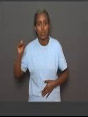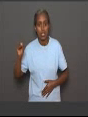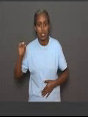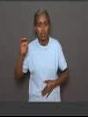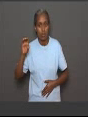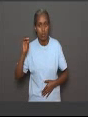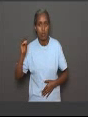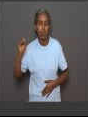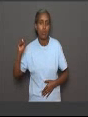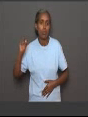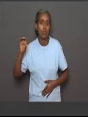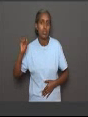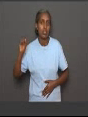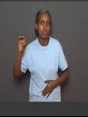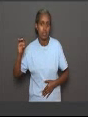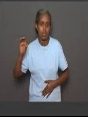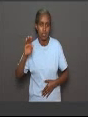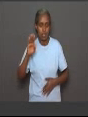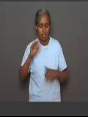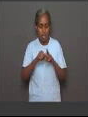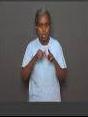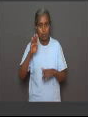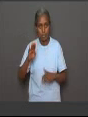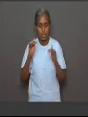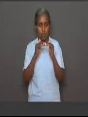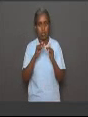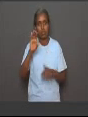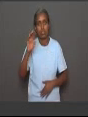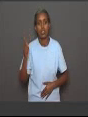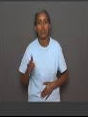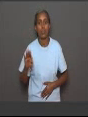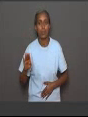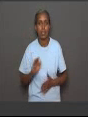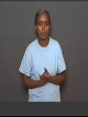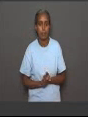of angle B is C over B.